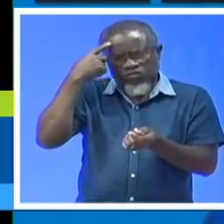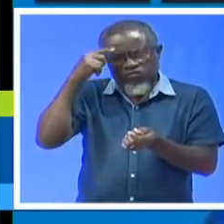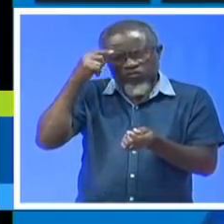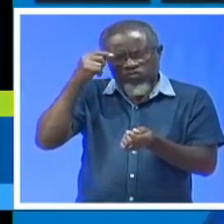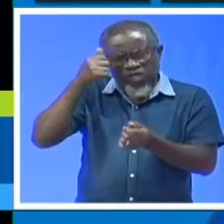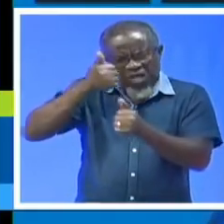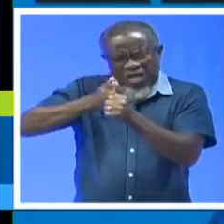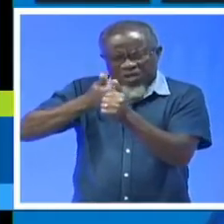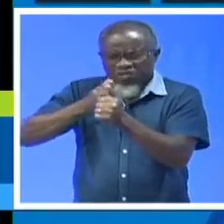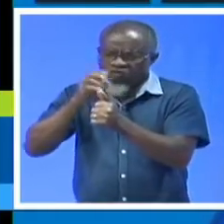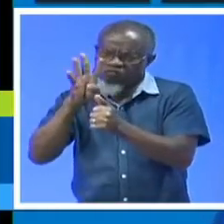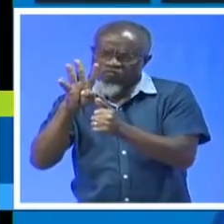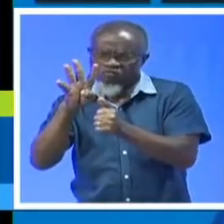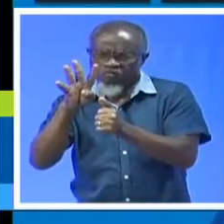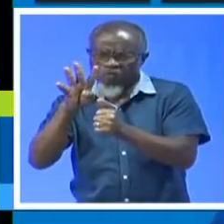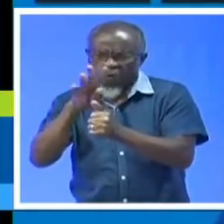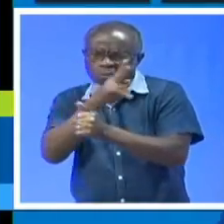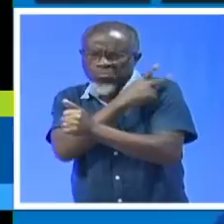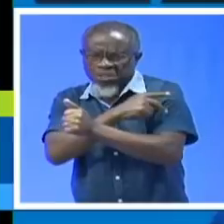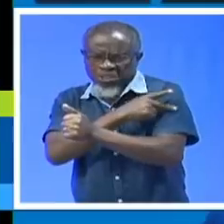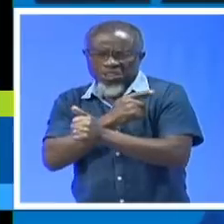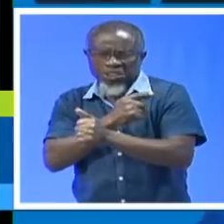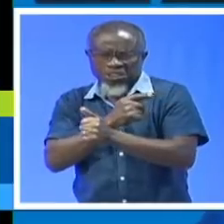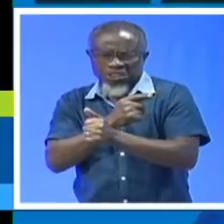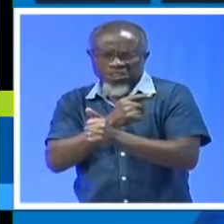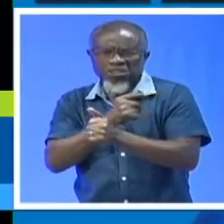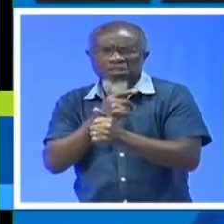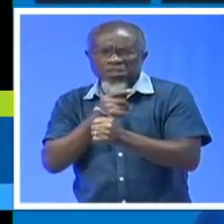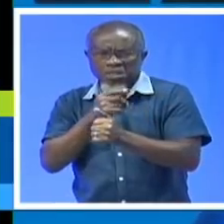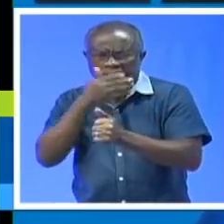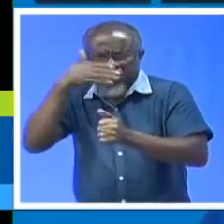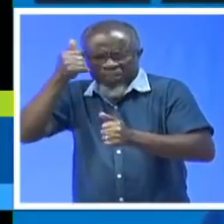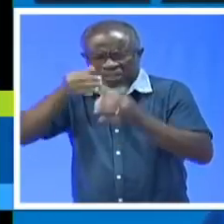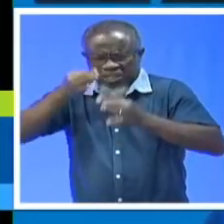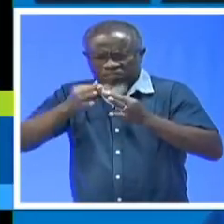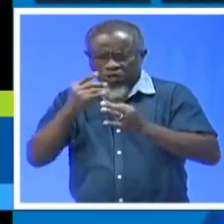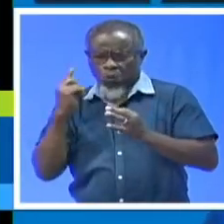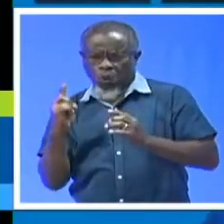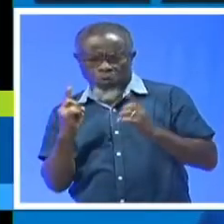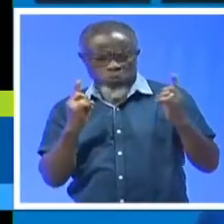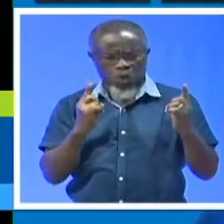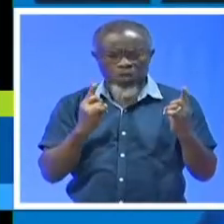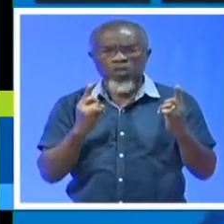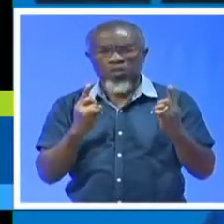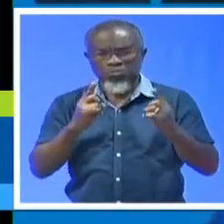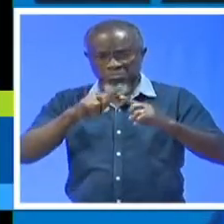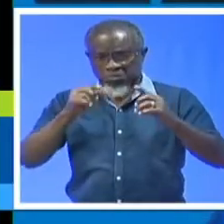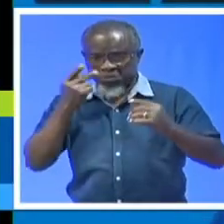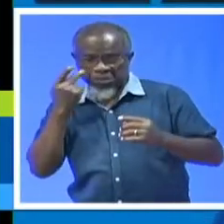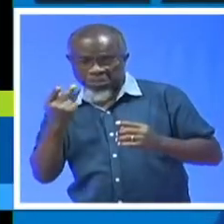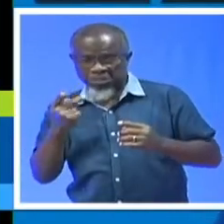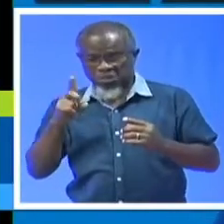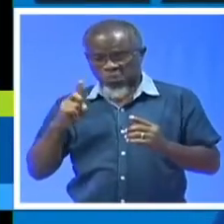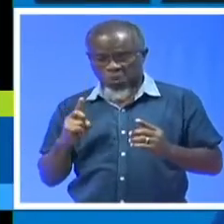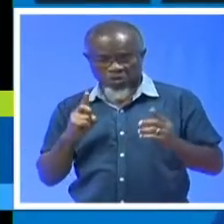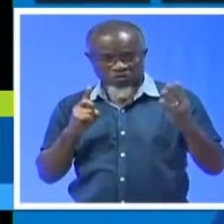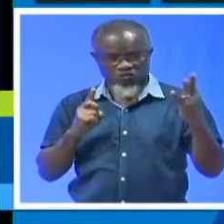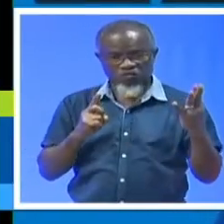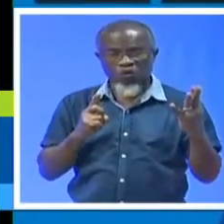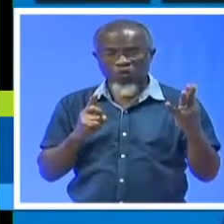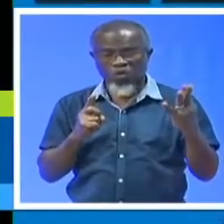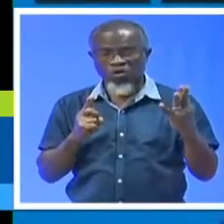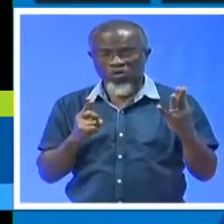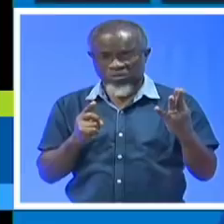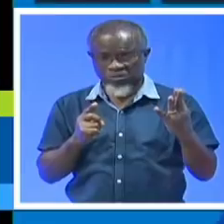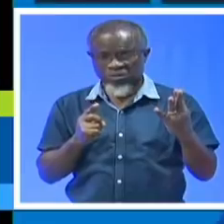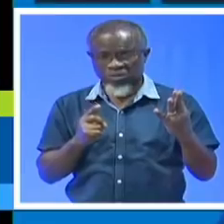patients in ICU when there should be 1-to-1. And that nurses are being taken from the ward level, given a 5-week crash course,